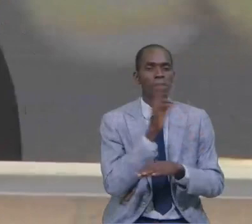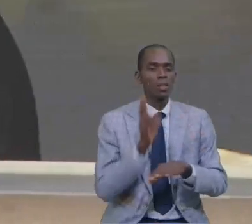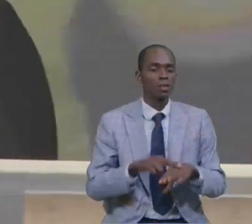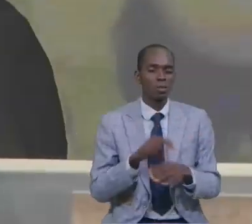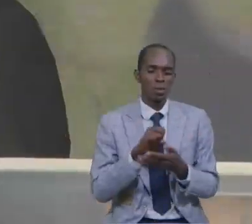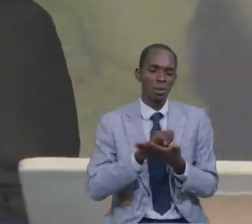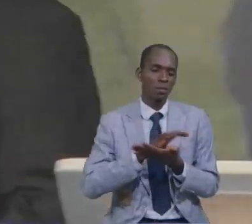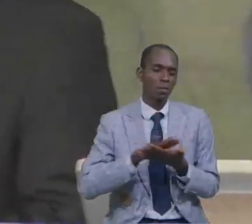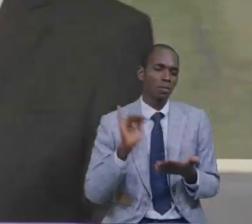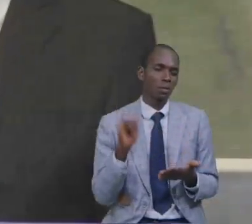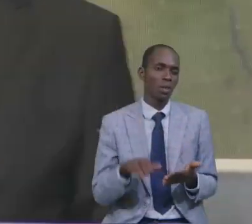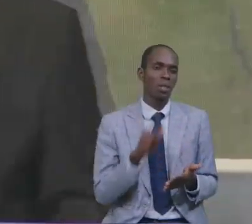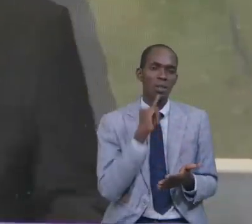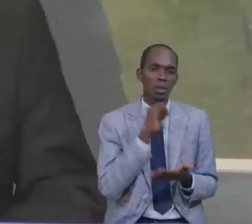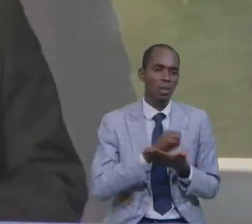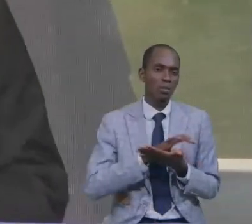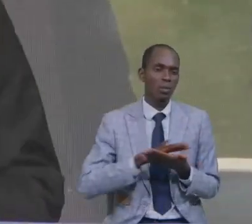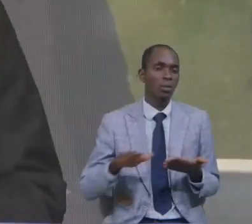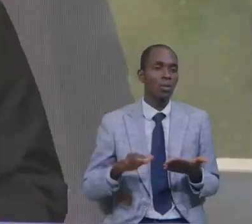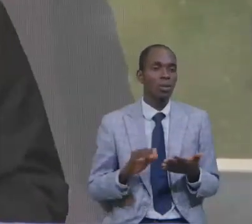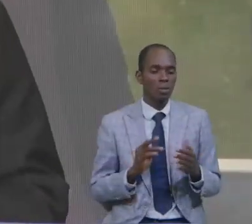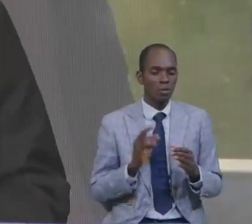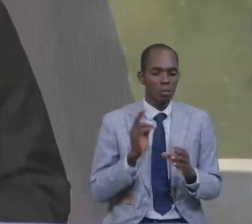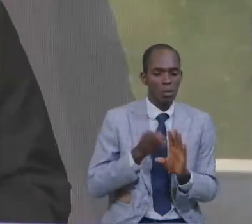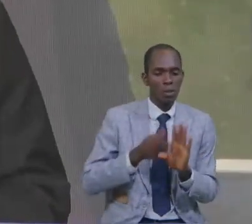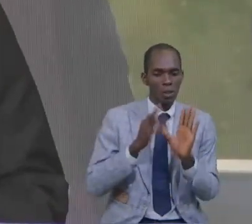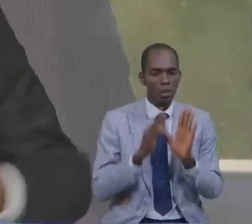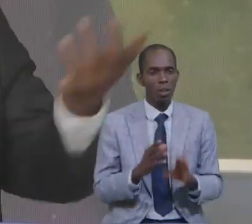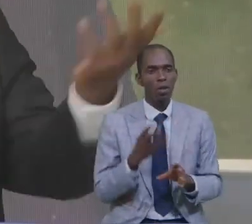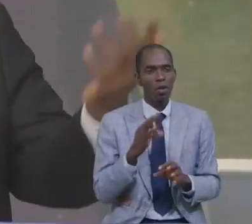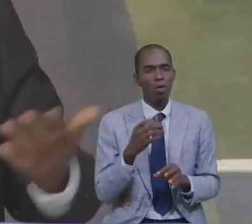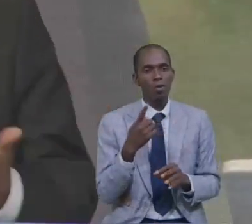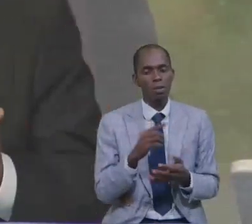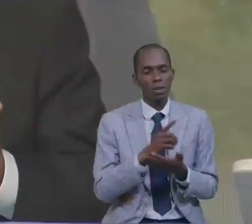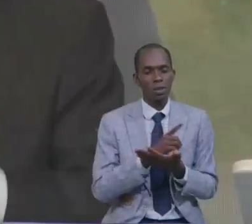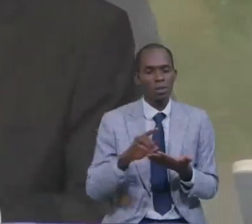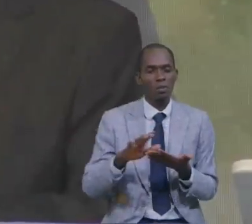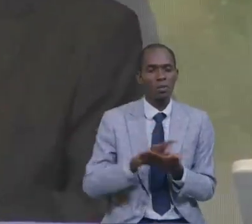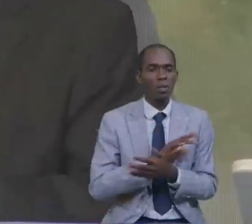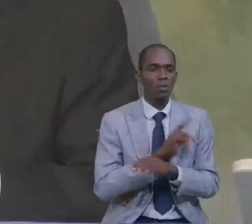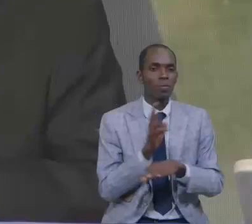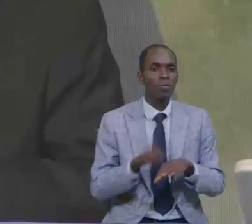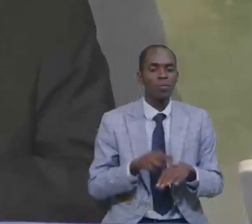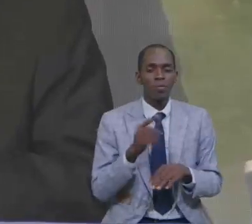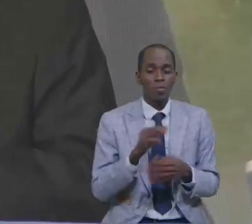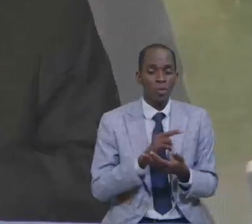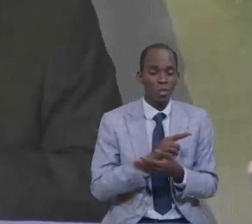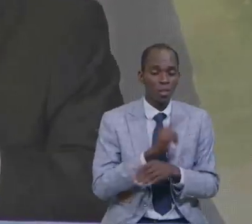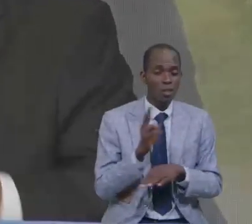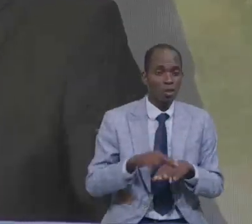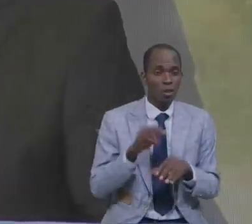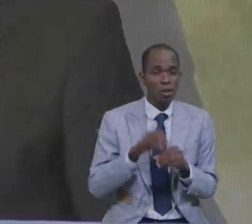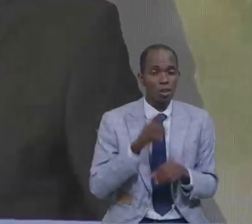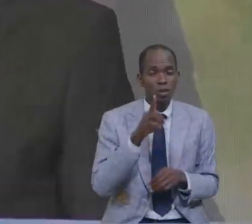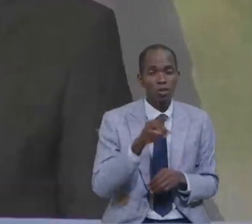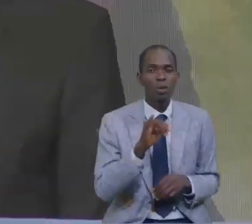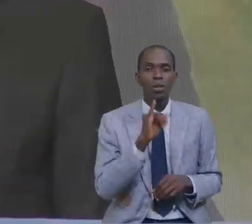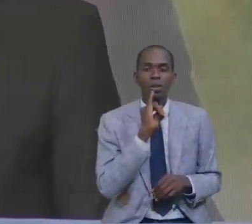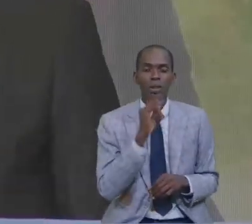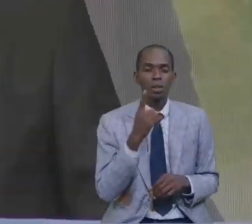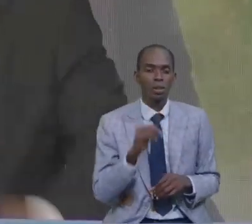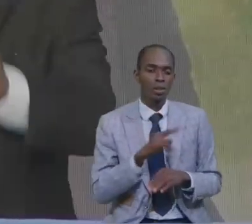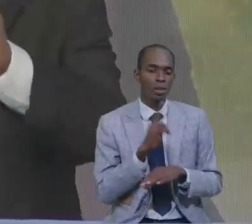you is the nature in Christ. And what Christ will not secretly